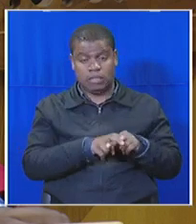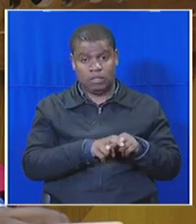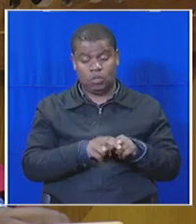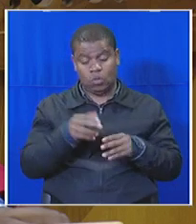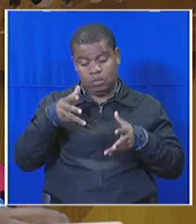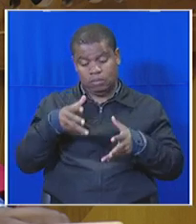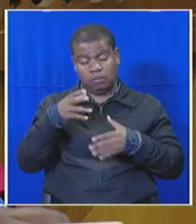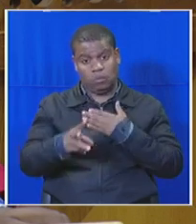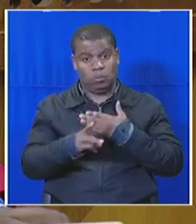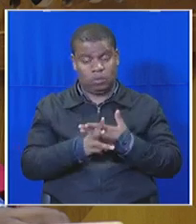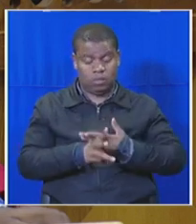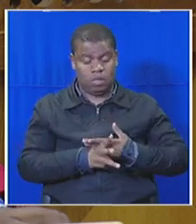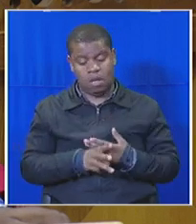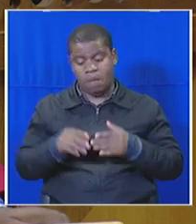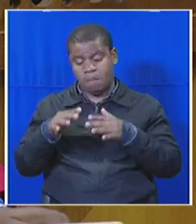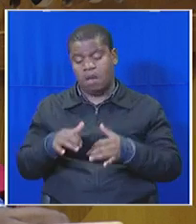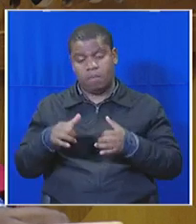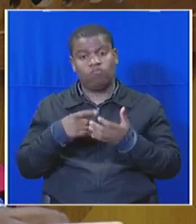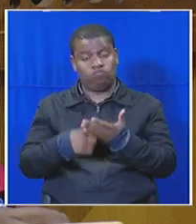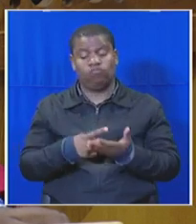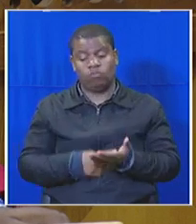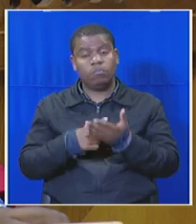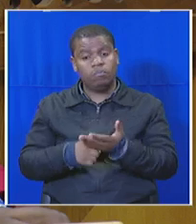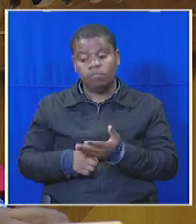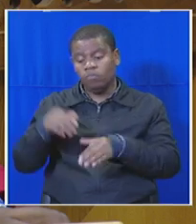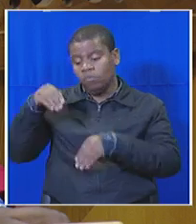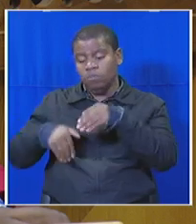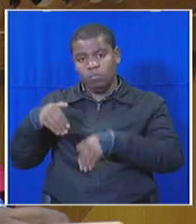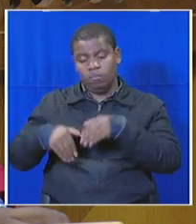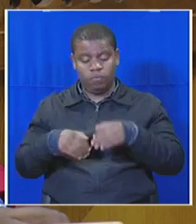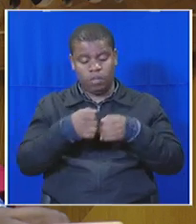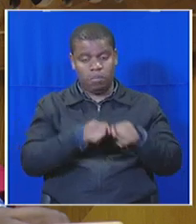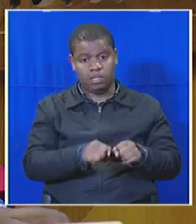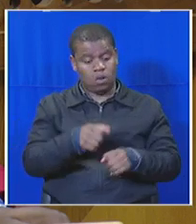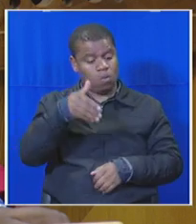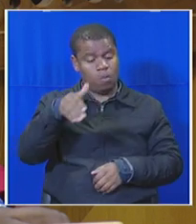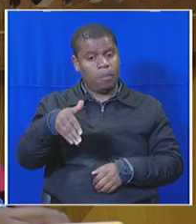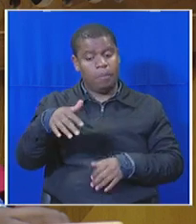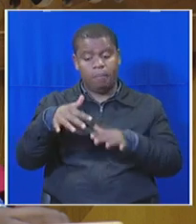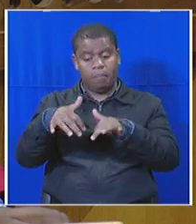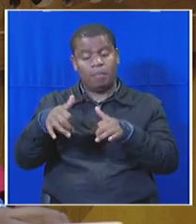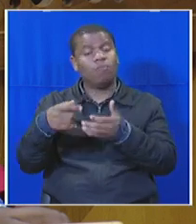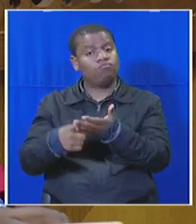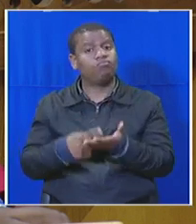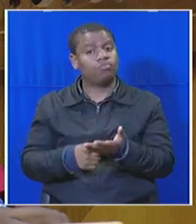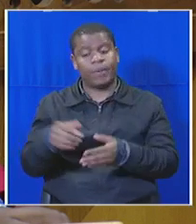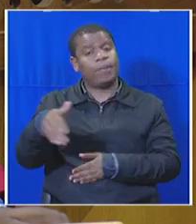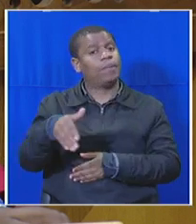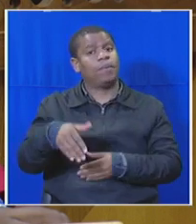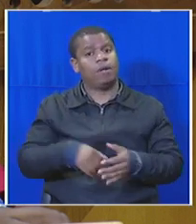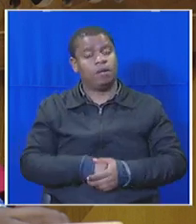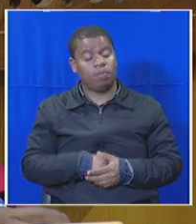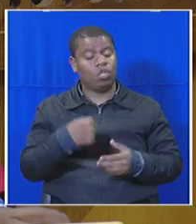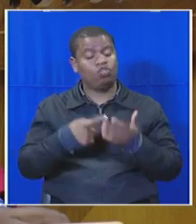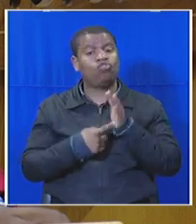week, this parliament was debating corruption, and the chairperson of SCOPA was not here to show that it does not have interest anymore in what